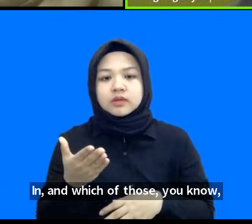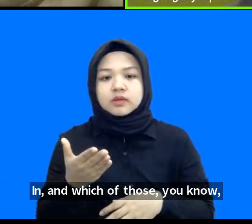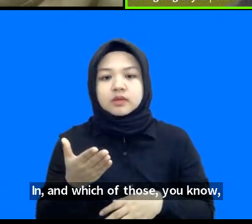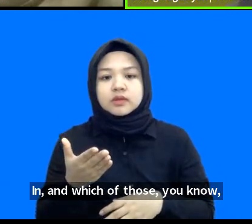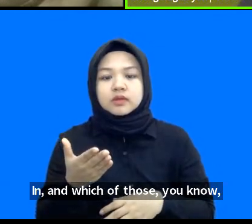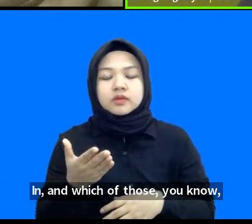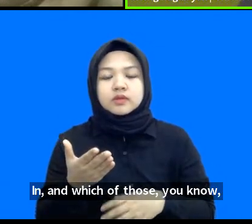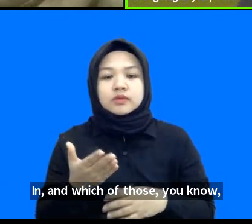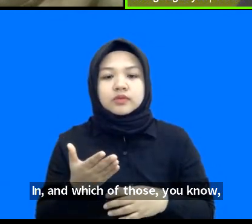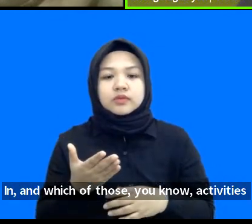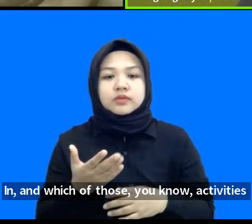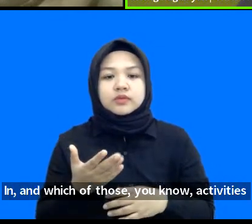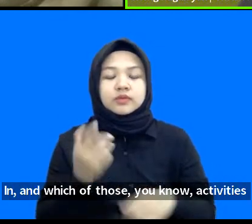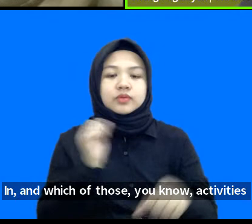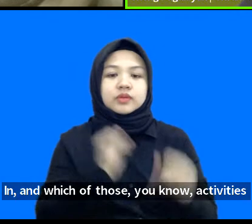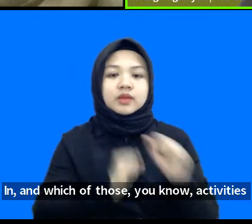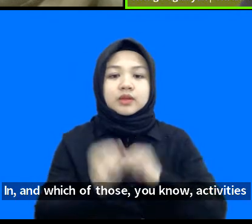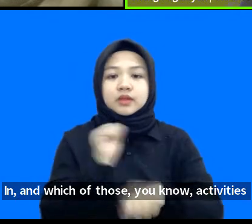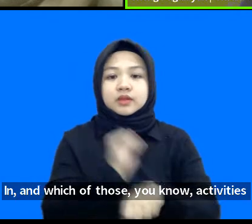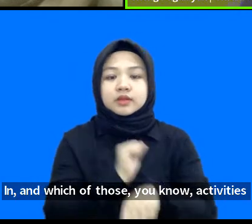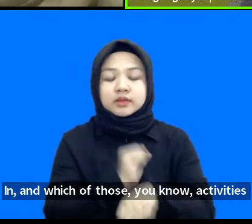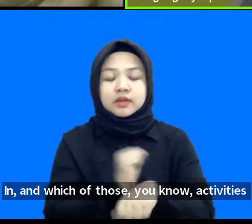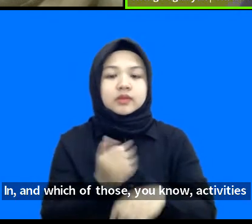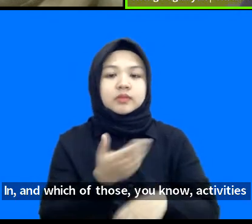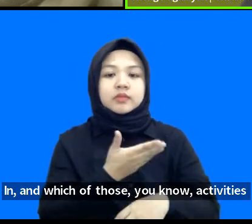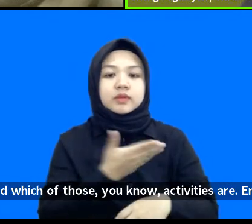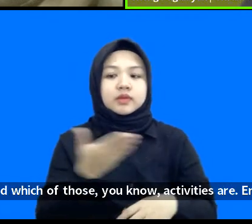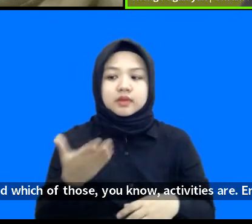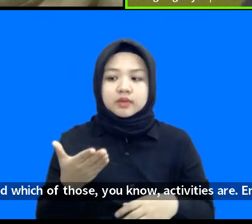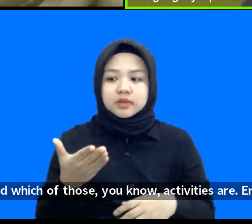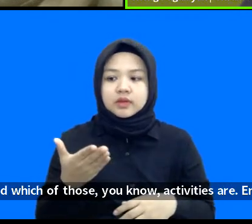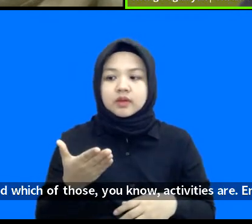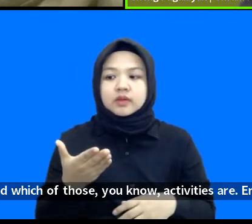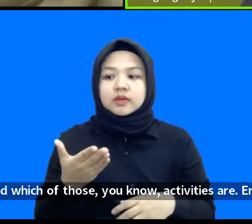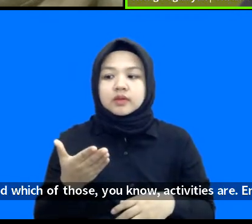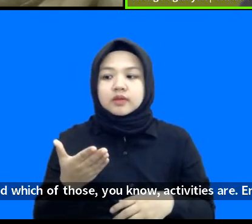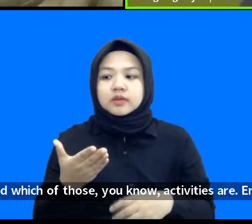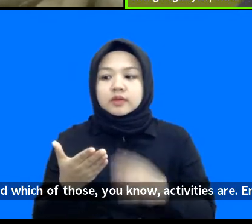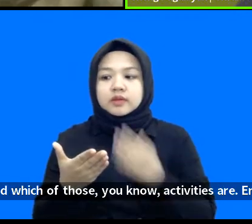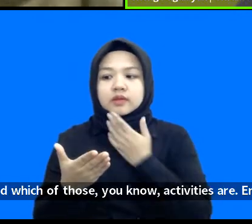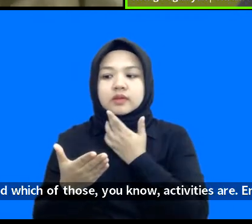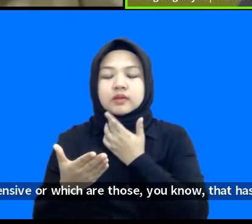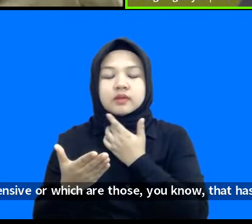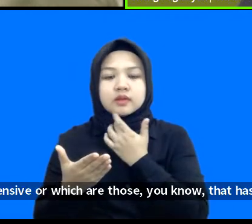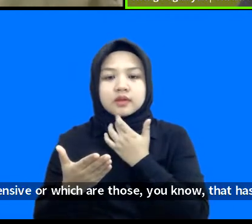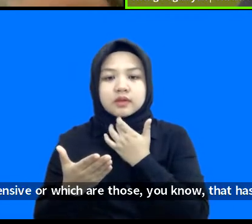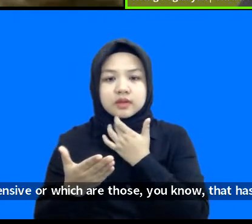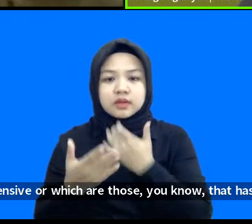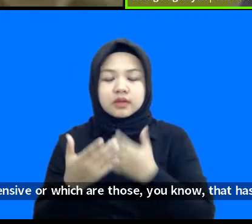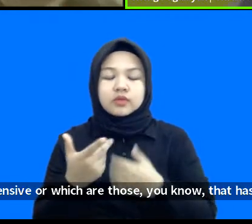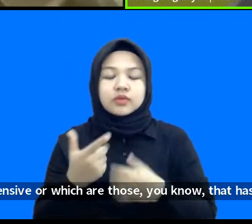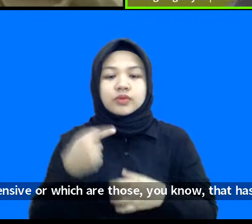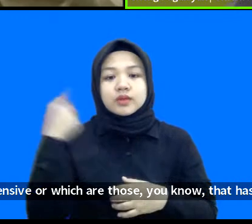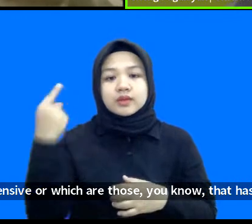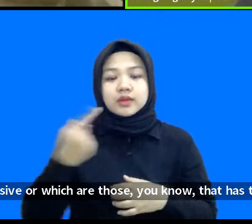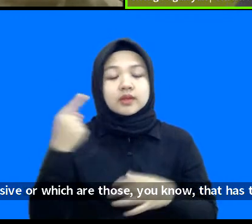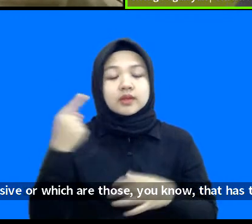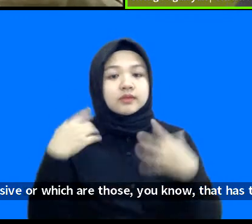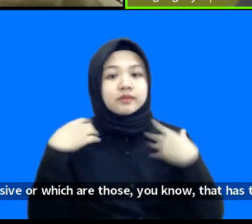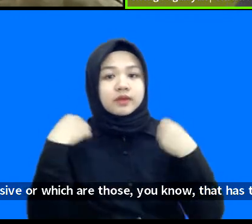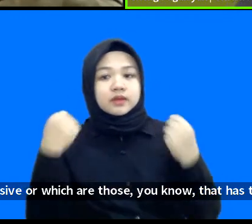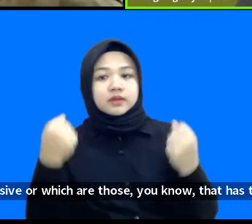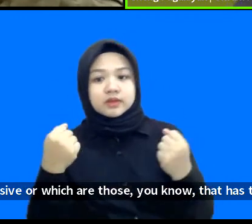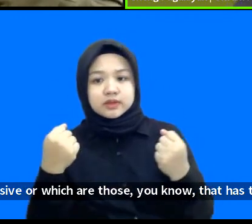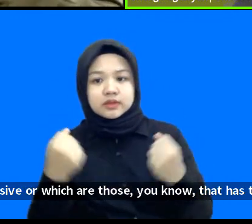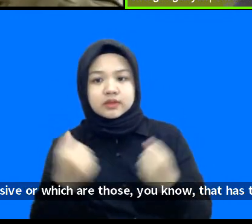activities, are energy intensive, or which are those that has to be that the energy transition